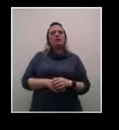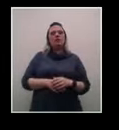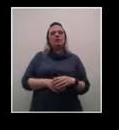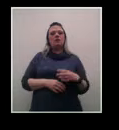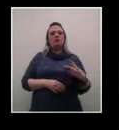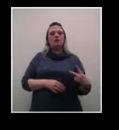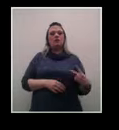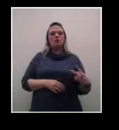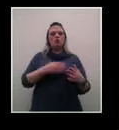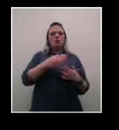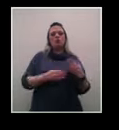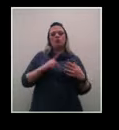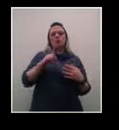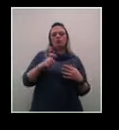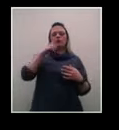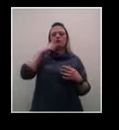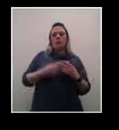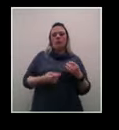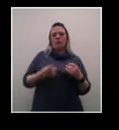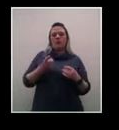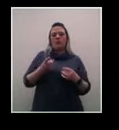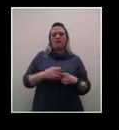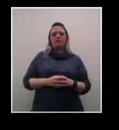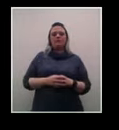two-part question for both of you.